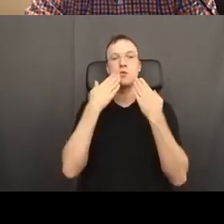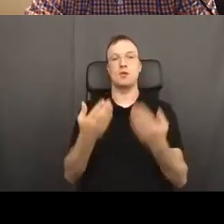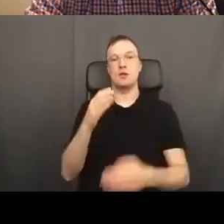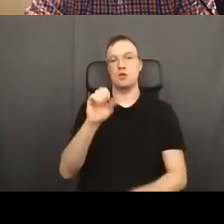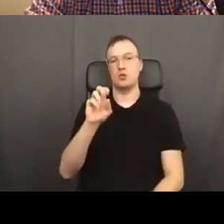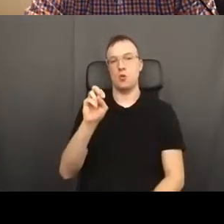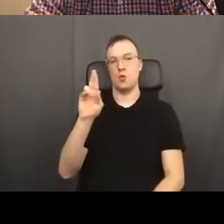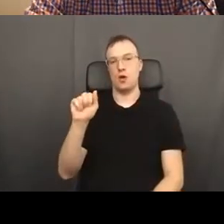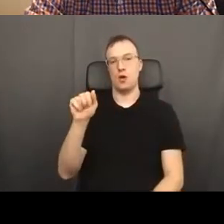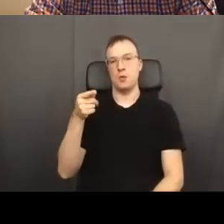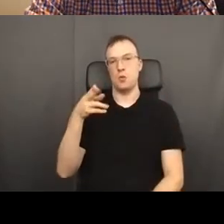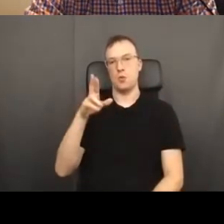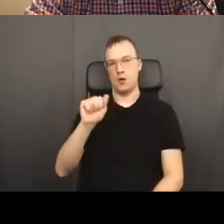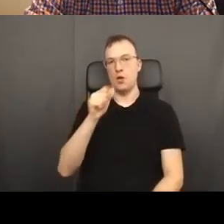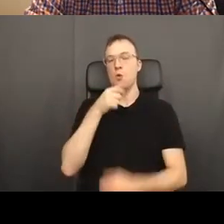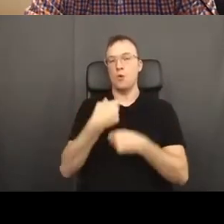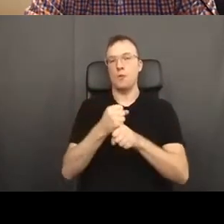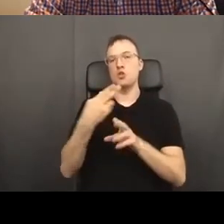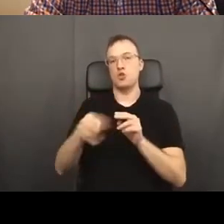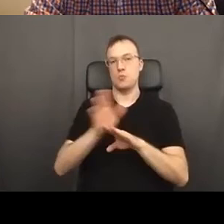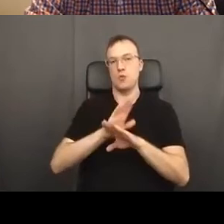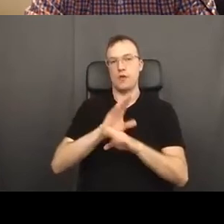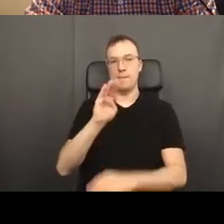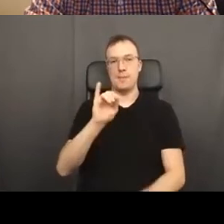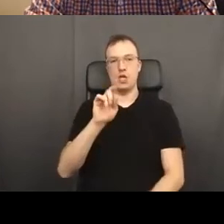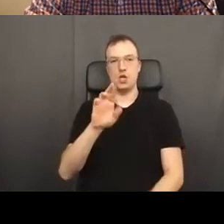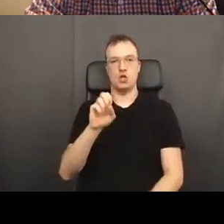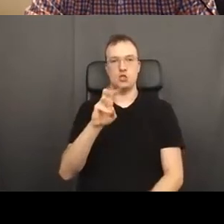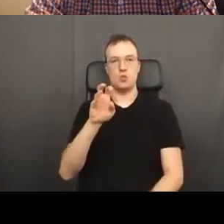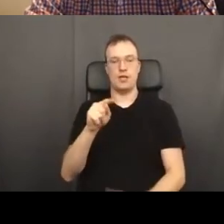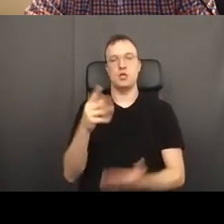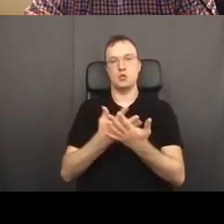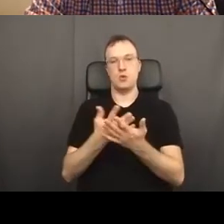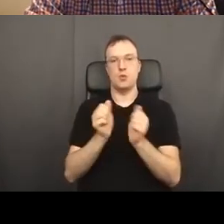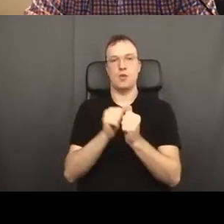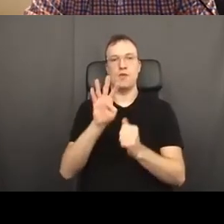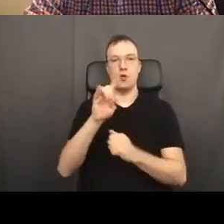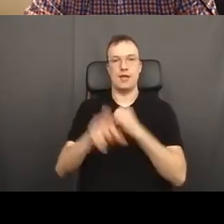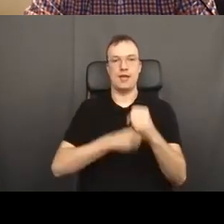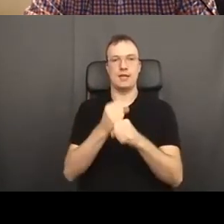Hura, who made the short film Bittersweet that screened alongside 48 Years, Silent Dictator.